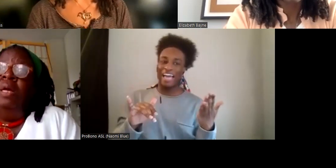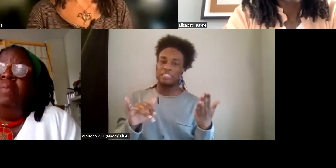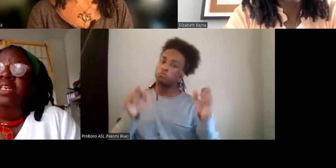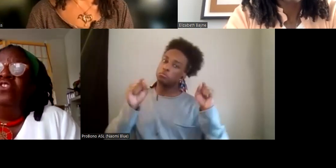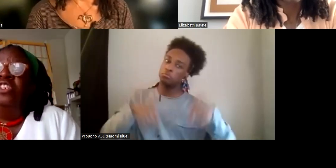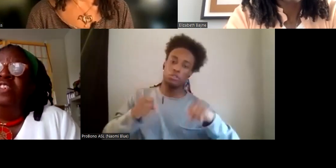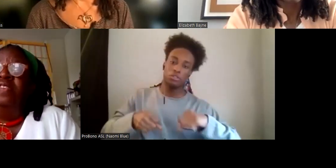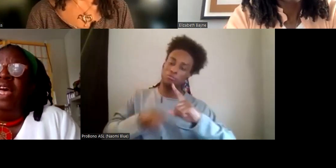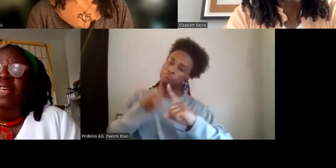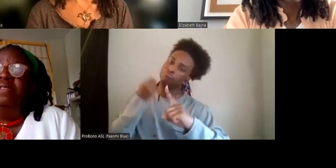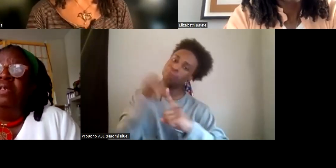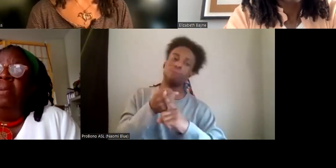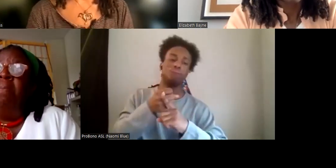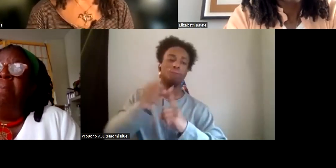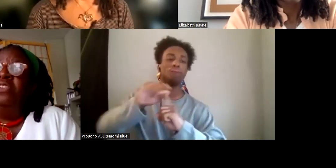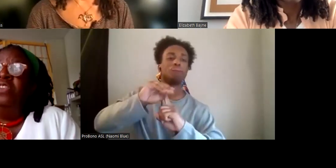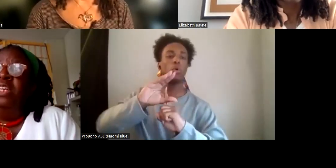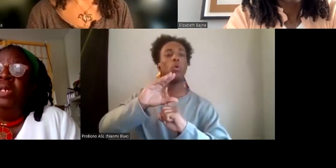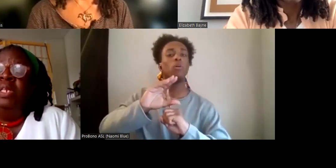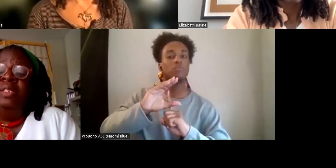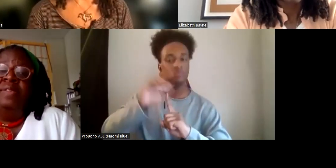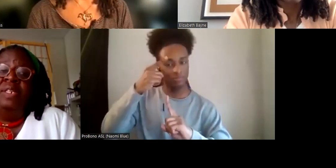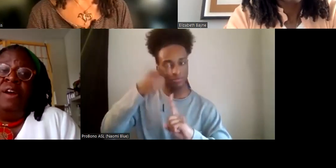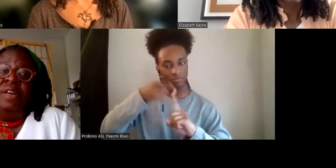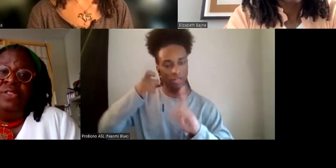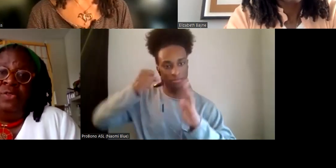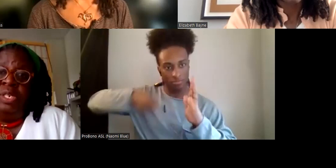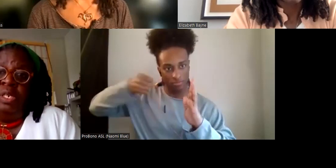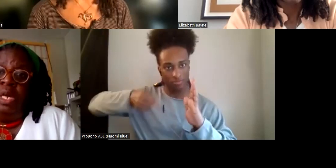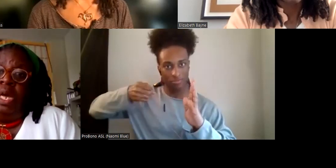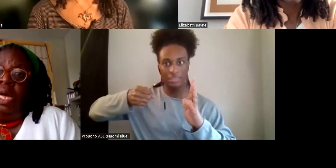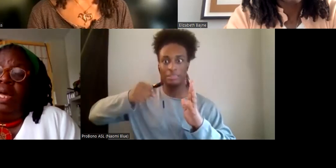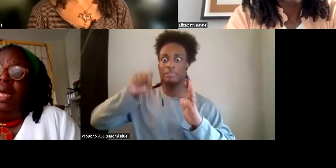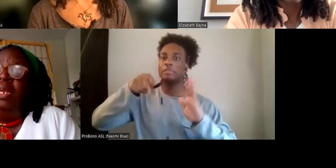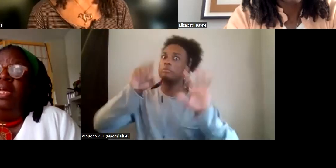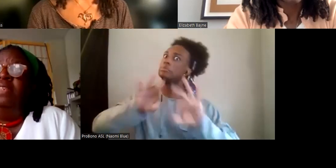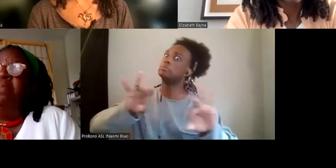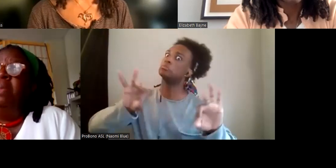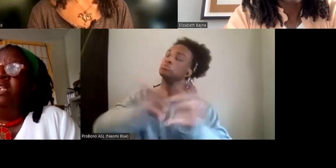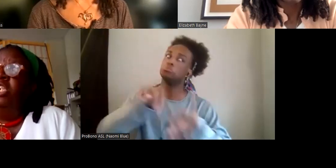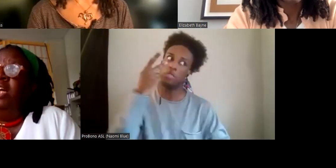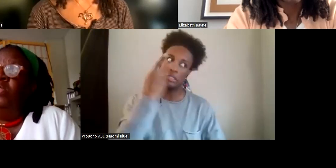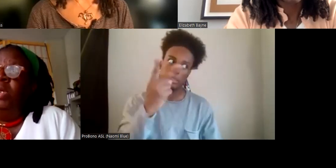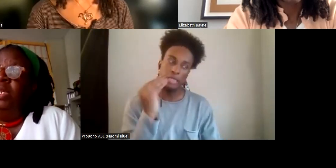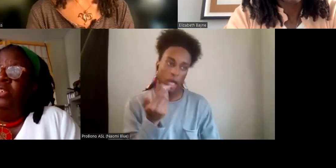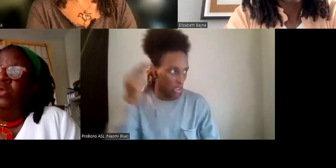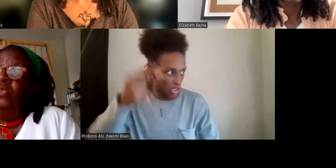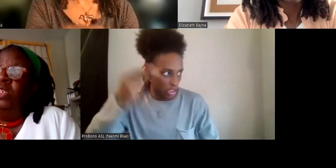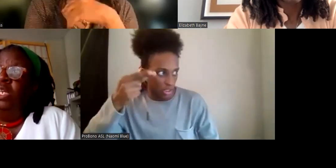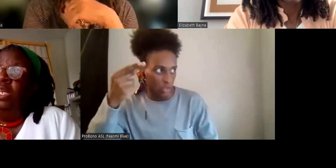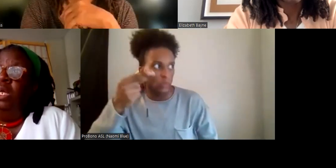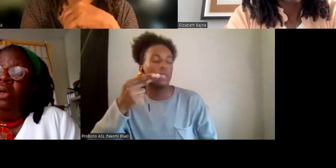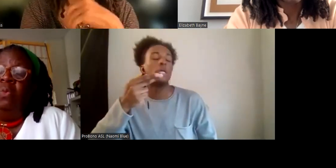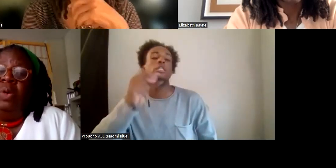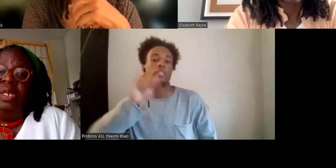right? Because just as much as we need to see our history, and as much as we need